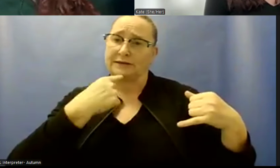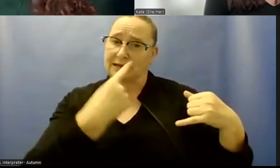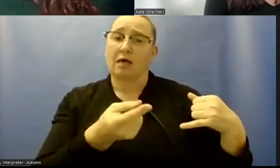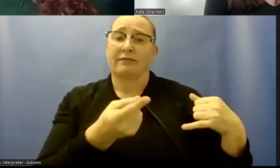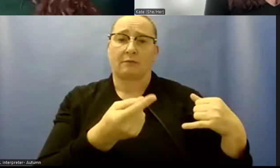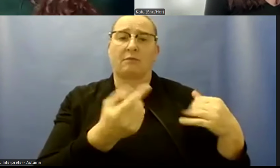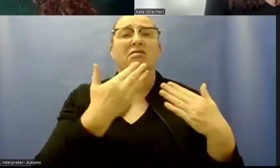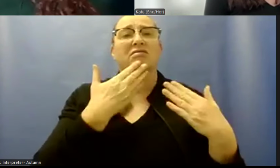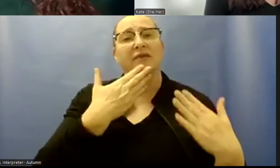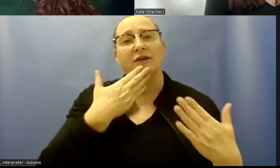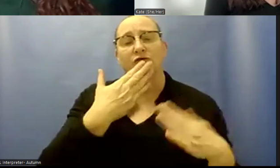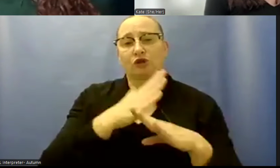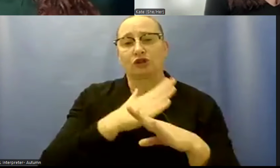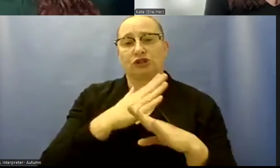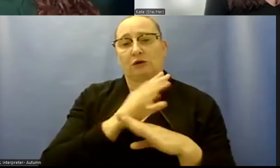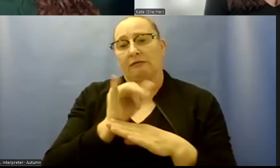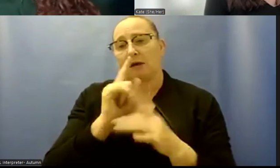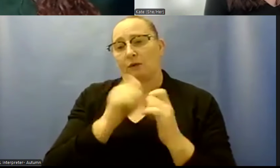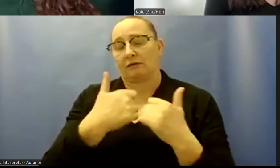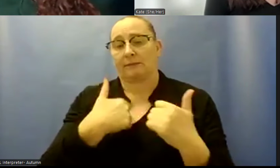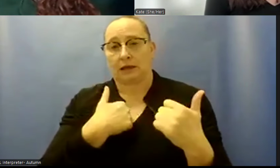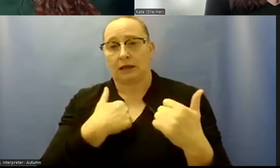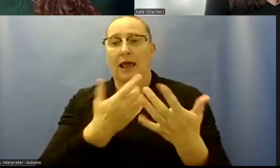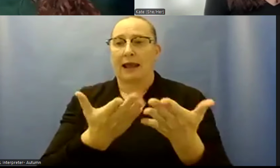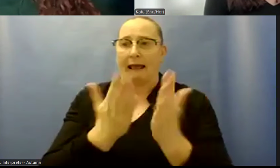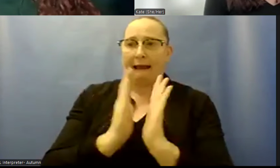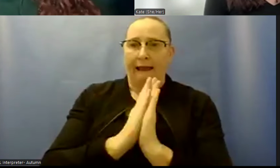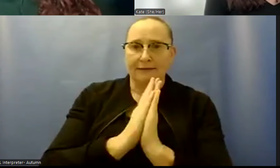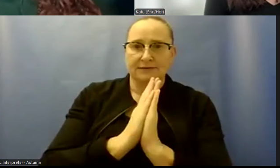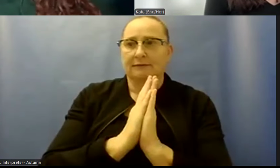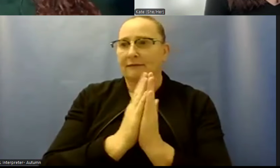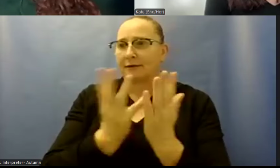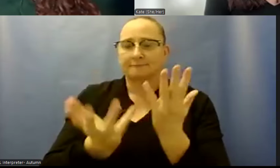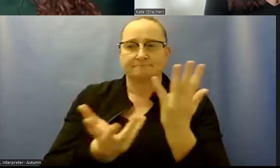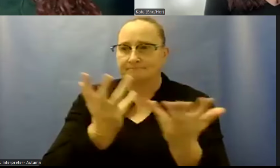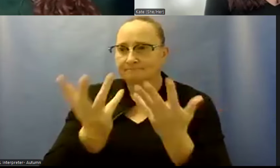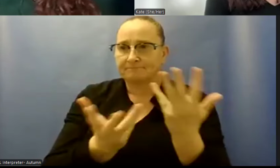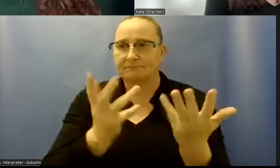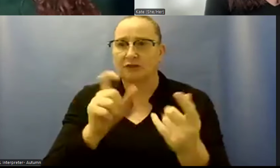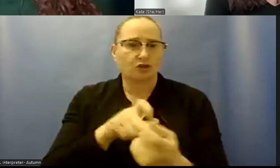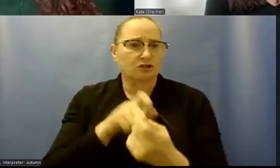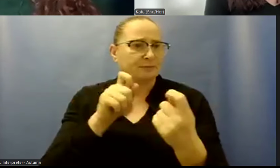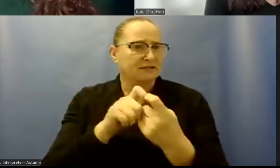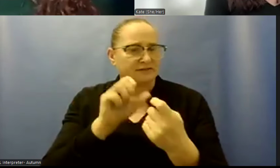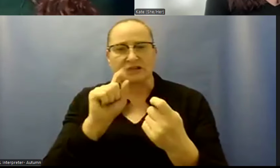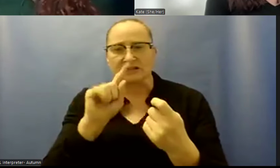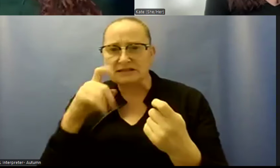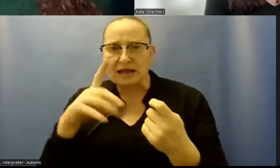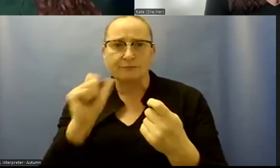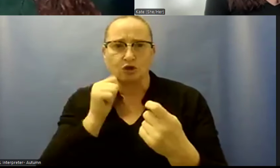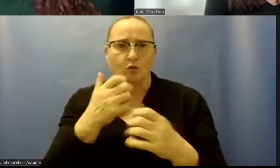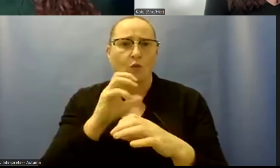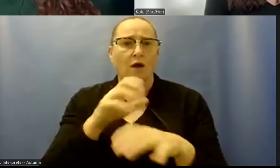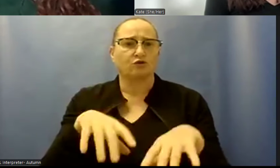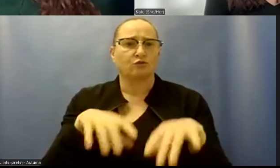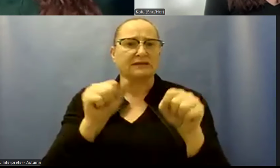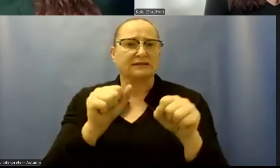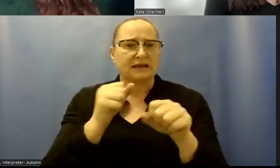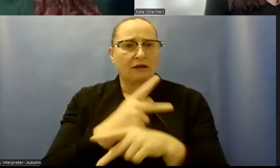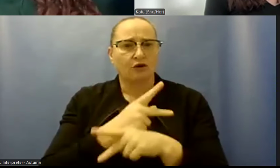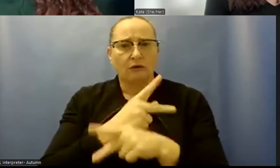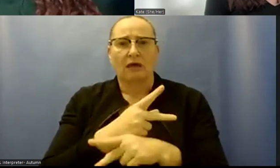thank you for even sharing that with me and asking them like, hey, like are there certain steps that you want to take together to help get that support